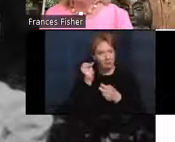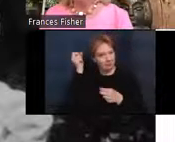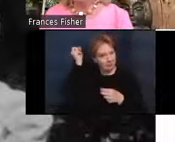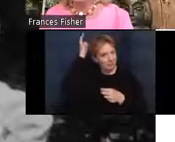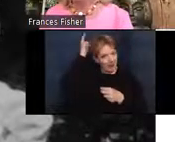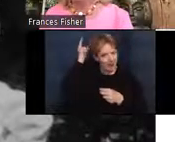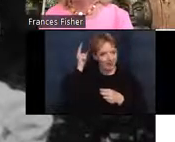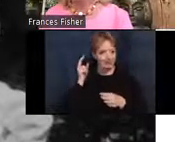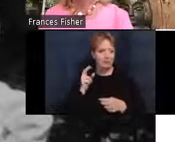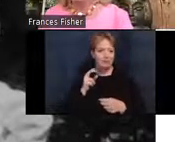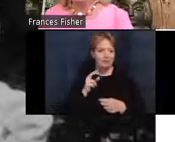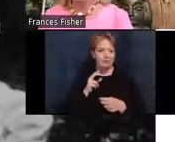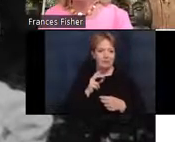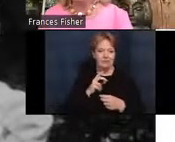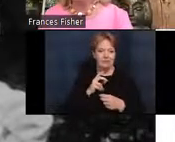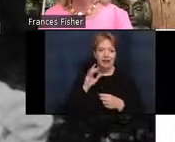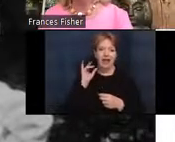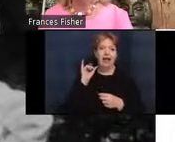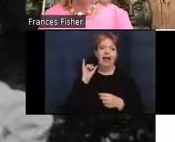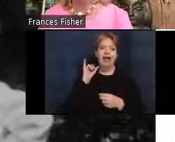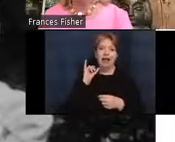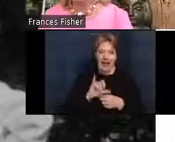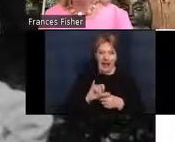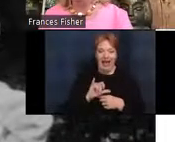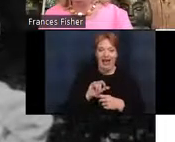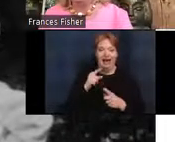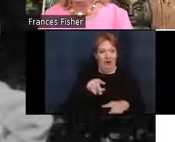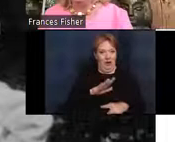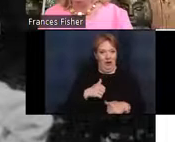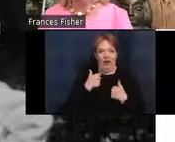extroverted as she was during her life.